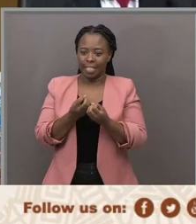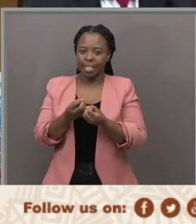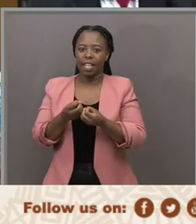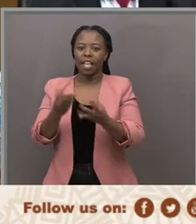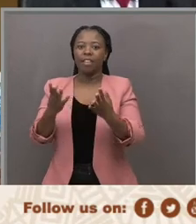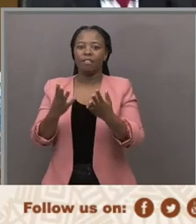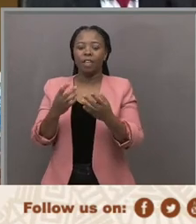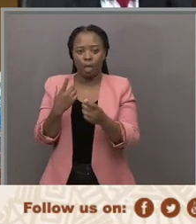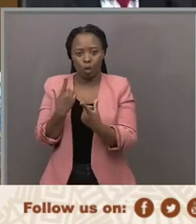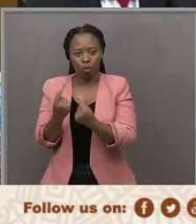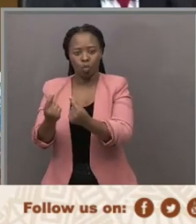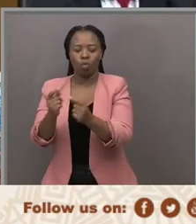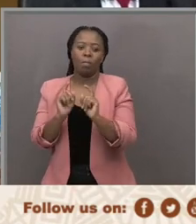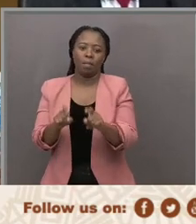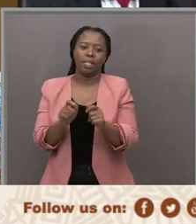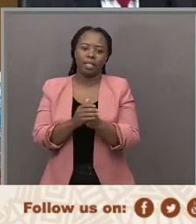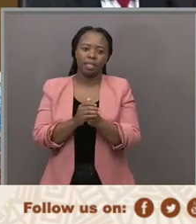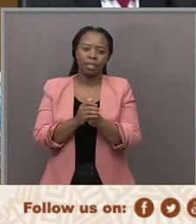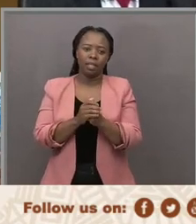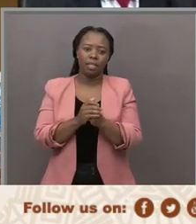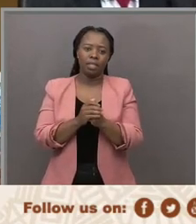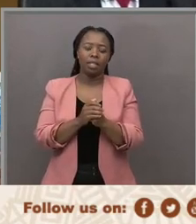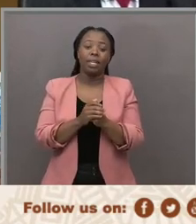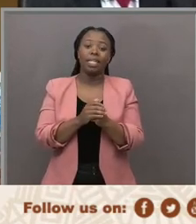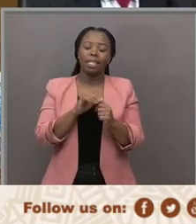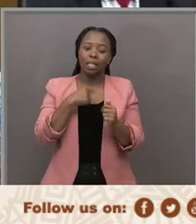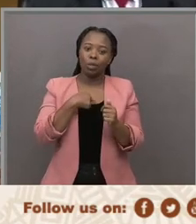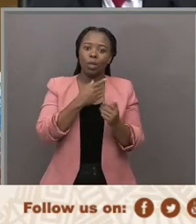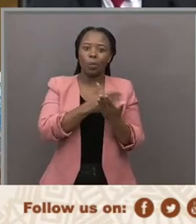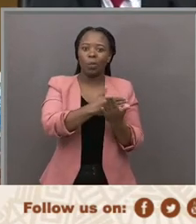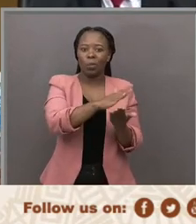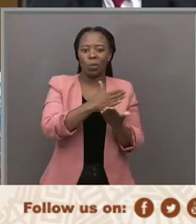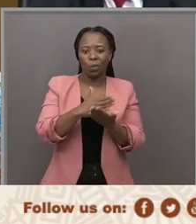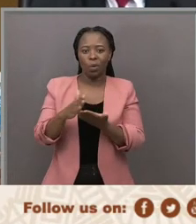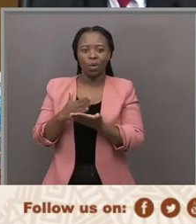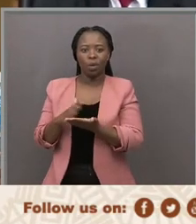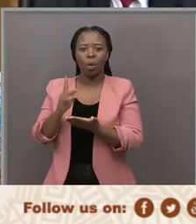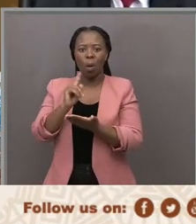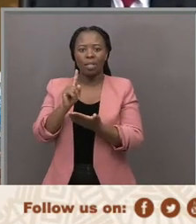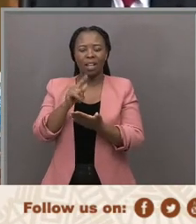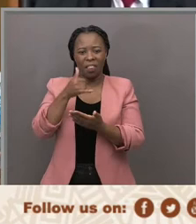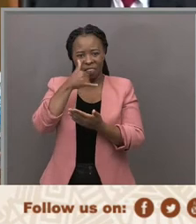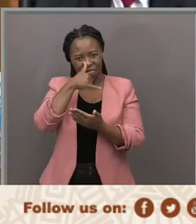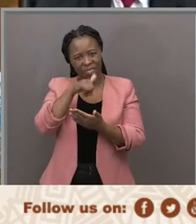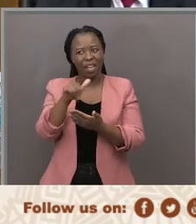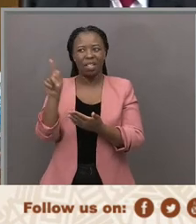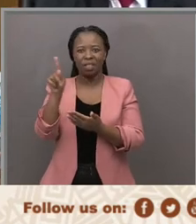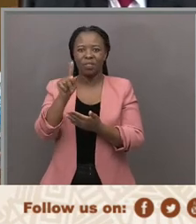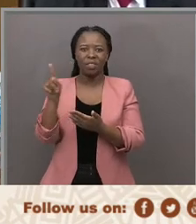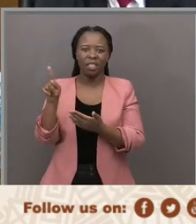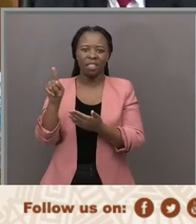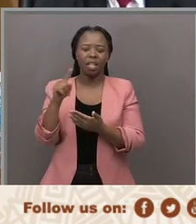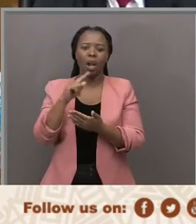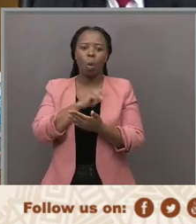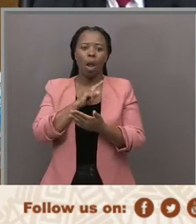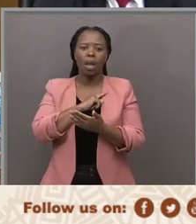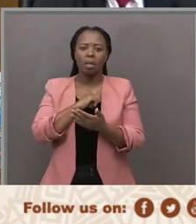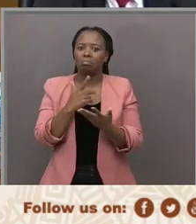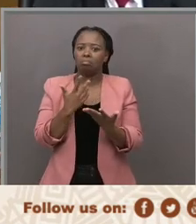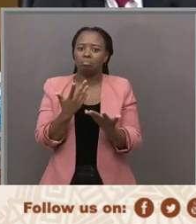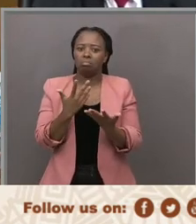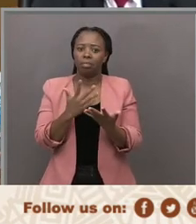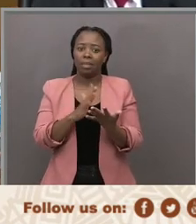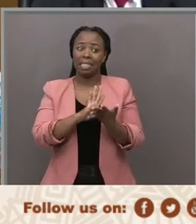decisively unscrupulous, rogue elements and thieves who use every occasion like a